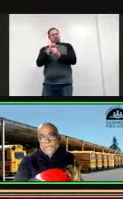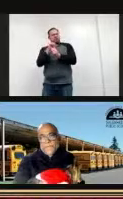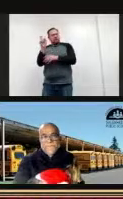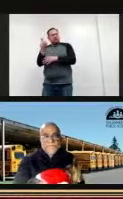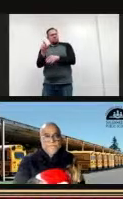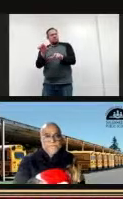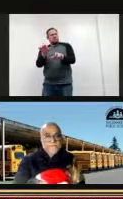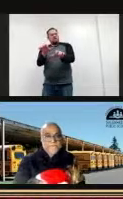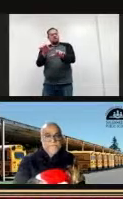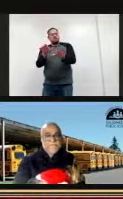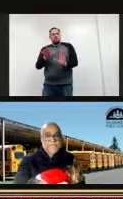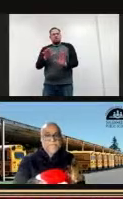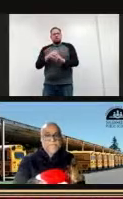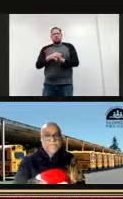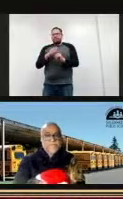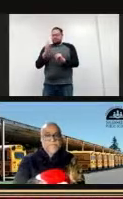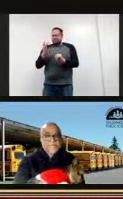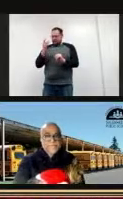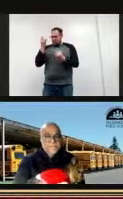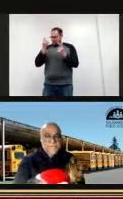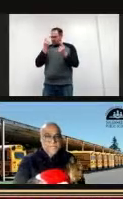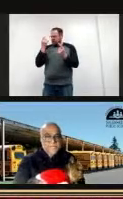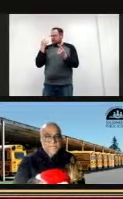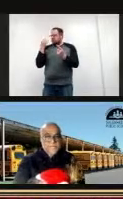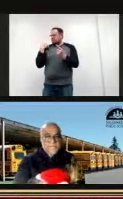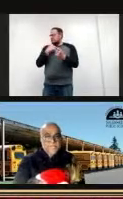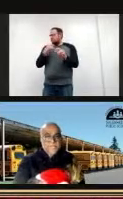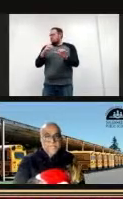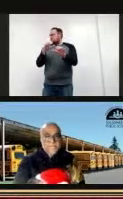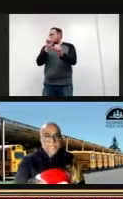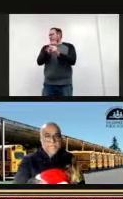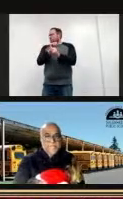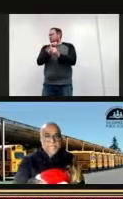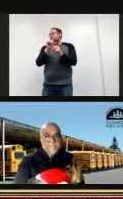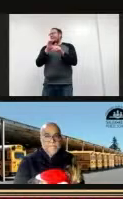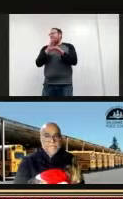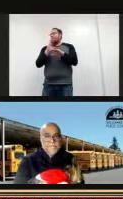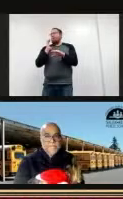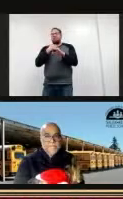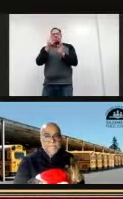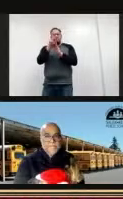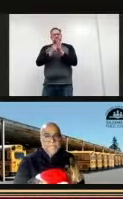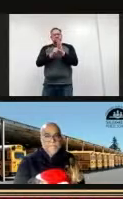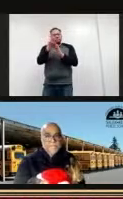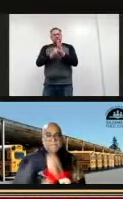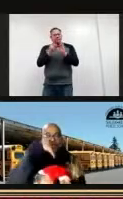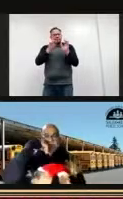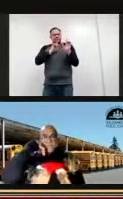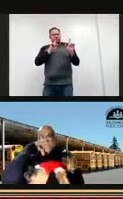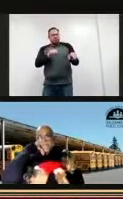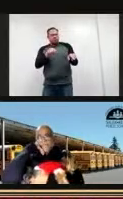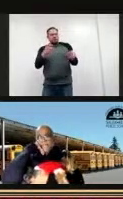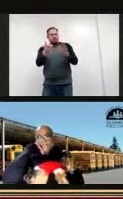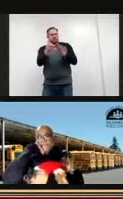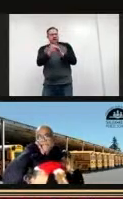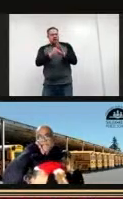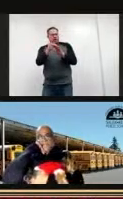Yeah, and I guess I'm wondering, because if we're doing work on our like on our policies and our results policies, I'm just wondering how we